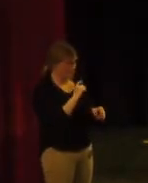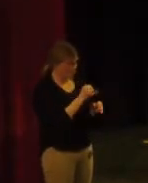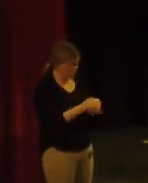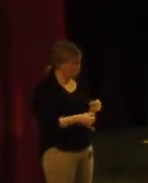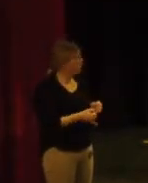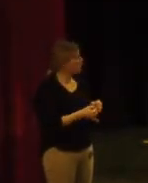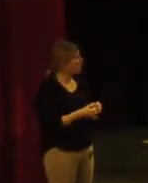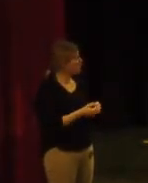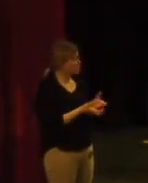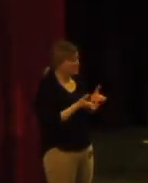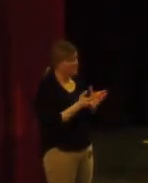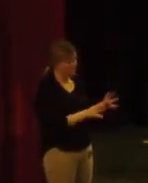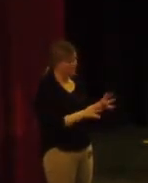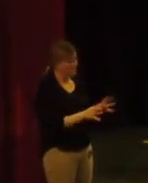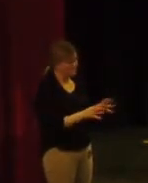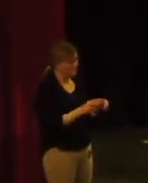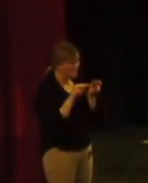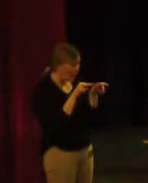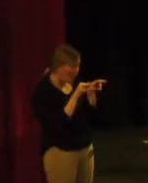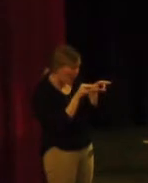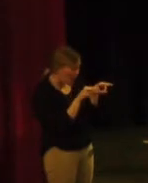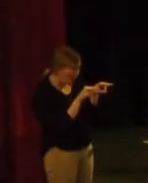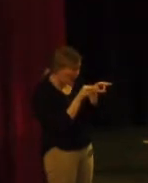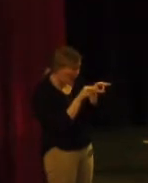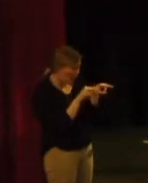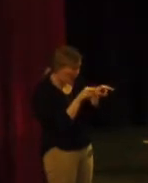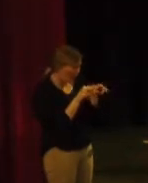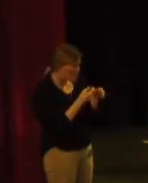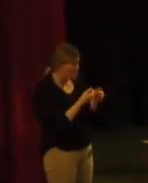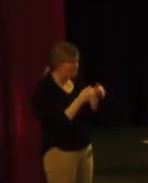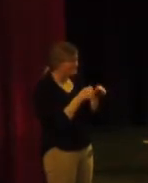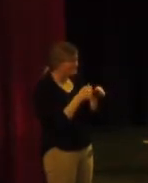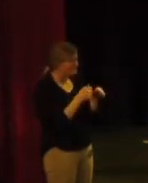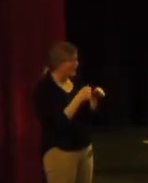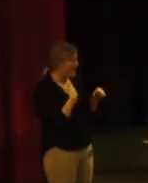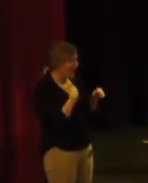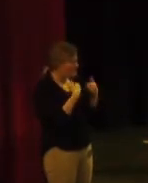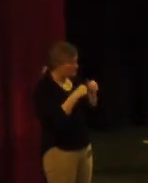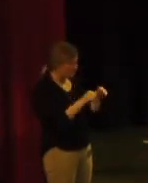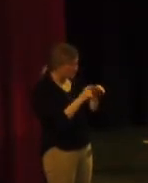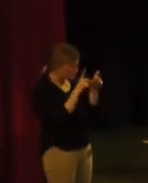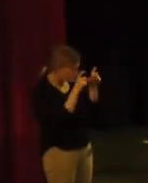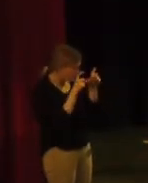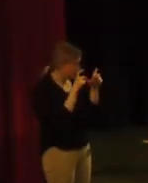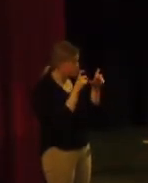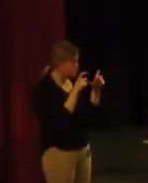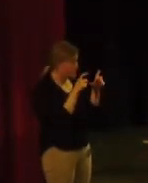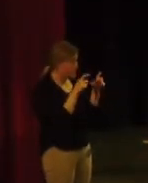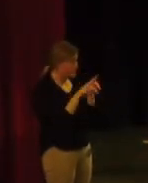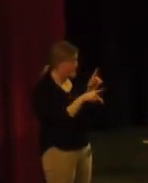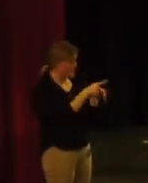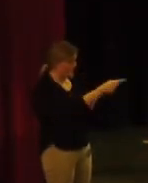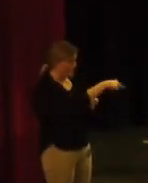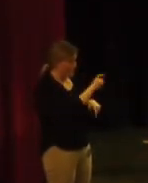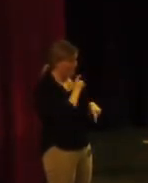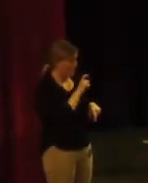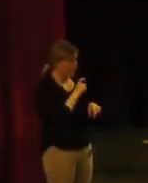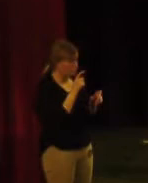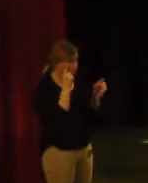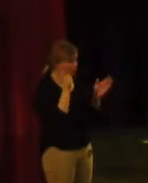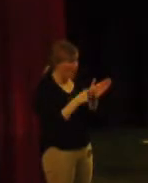they don't like being watched. We played a little cat and mouse here. I'm just sitting here taking some pictures, and I noticed that they noticed me, and they started moving around,